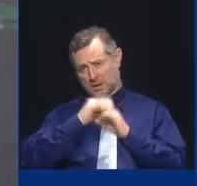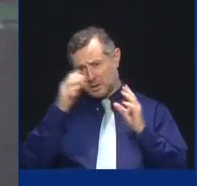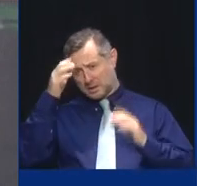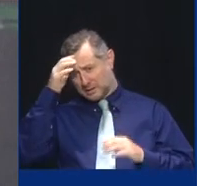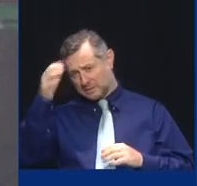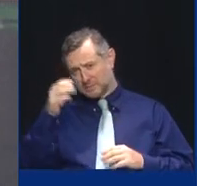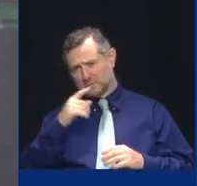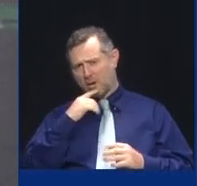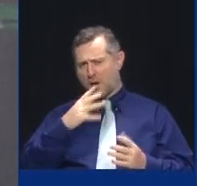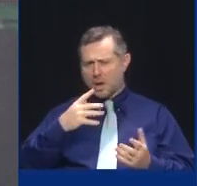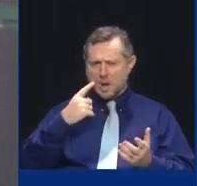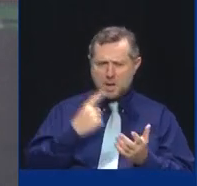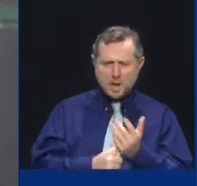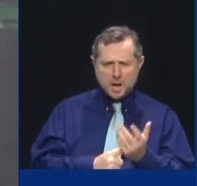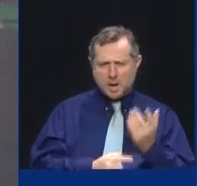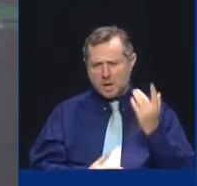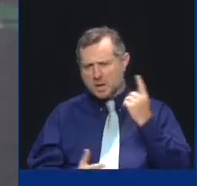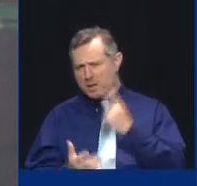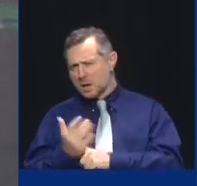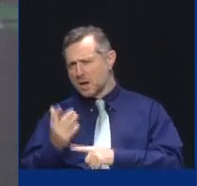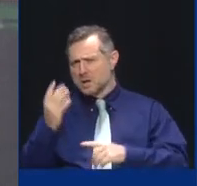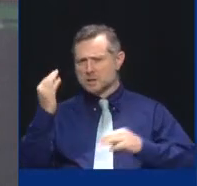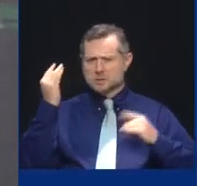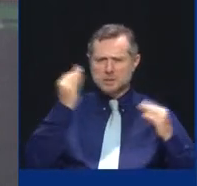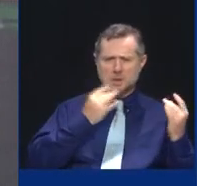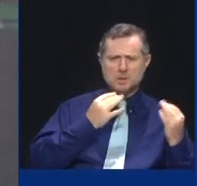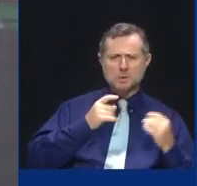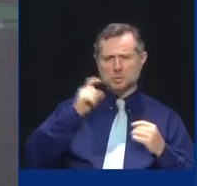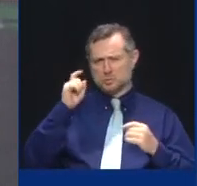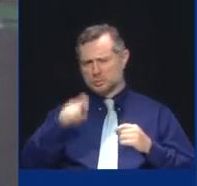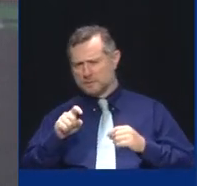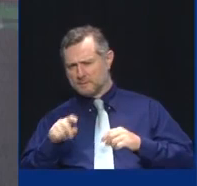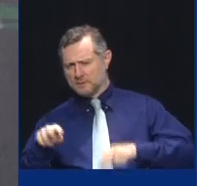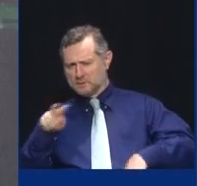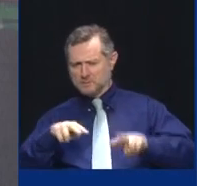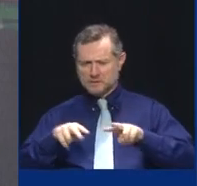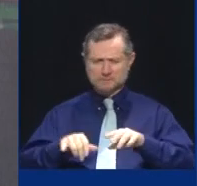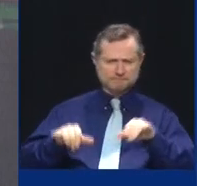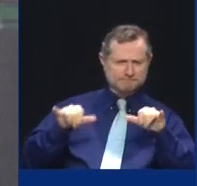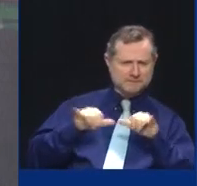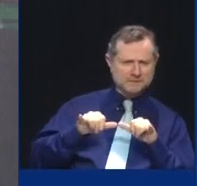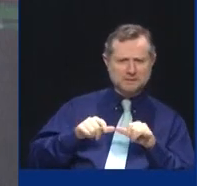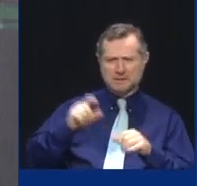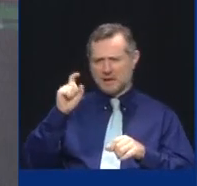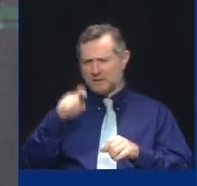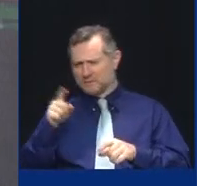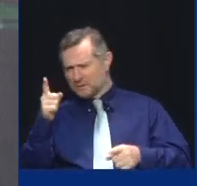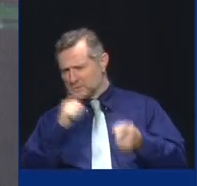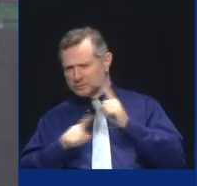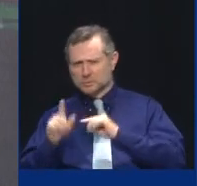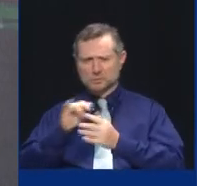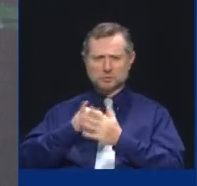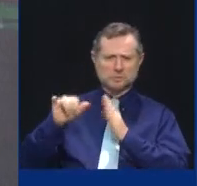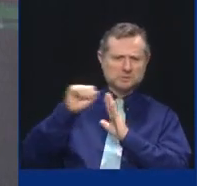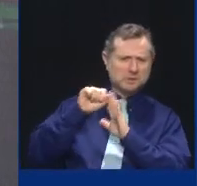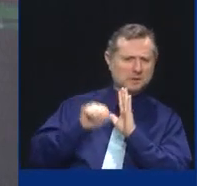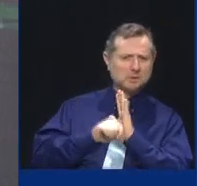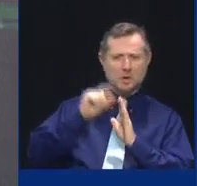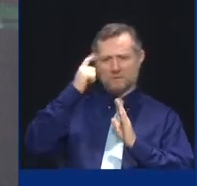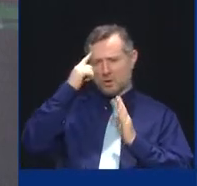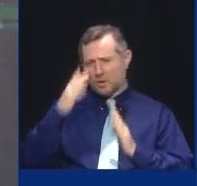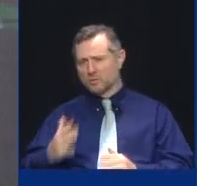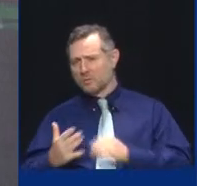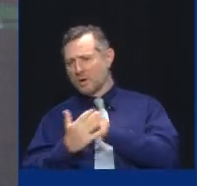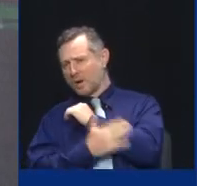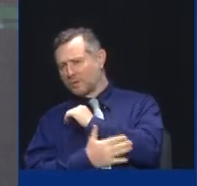questions come to mind. You know, it has to be sited, and then you have to work with the state, and you have to work with the county, and you have to work with the